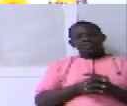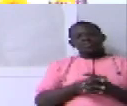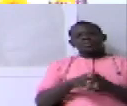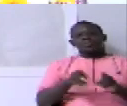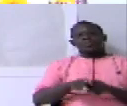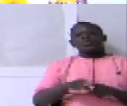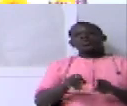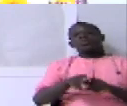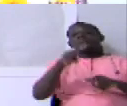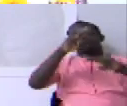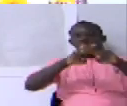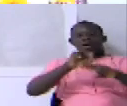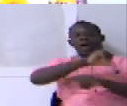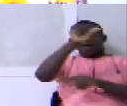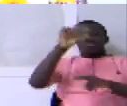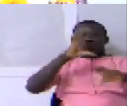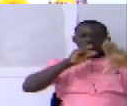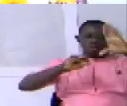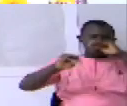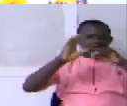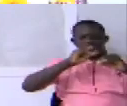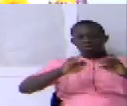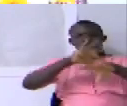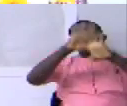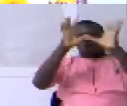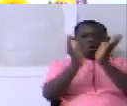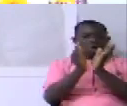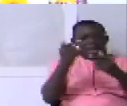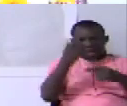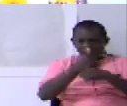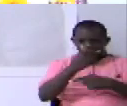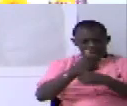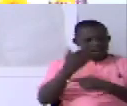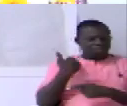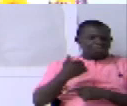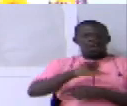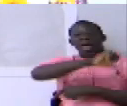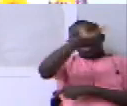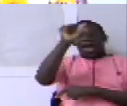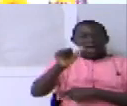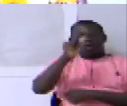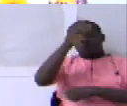to come and talk to the entire Gambian and the entire world